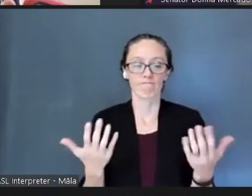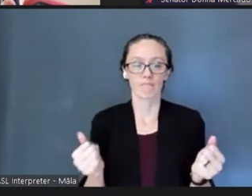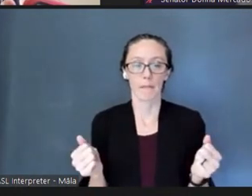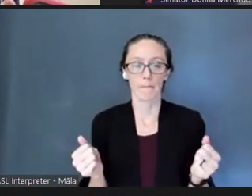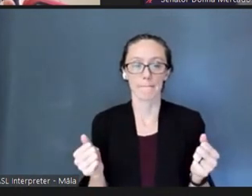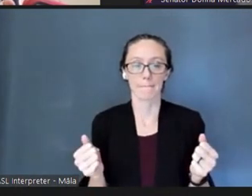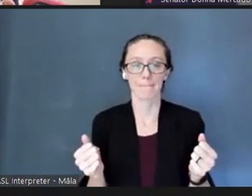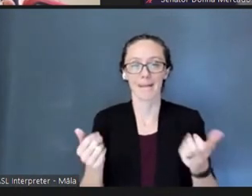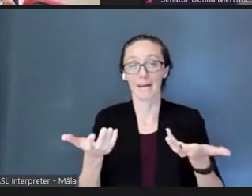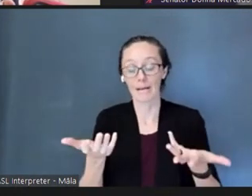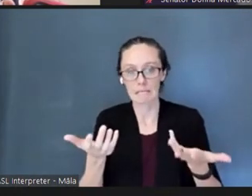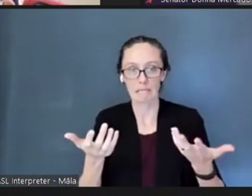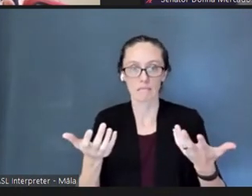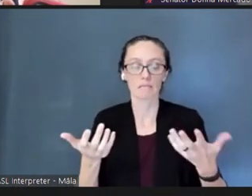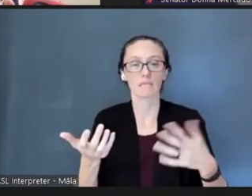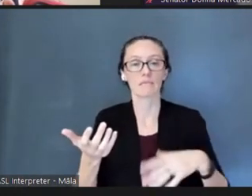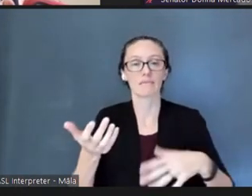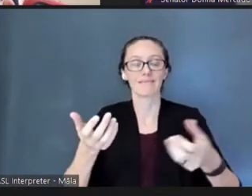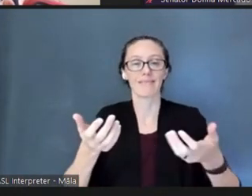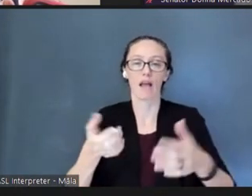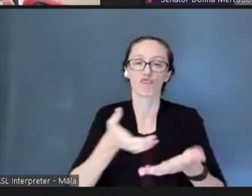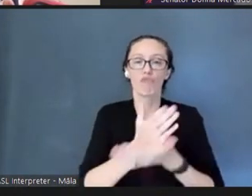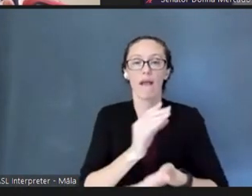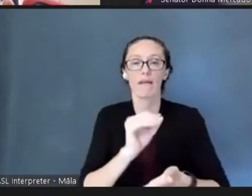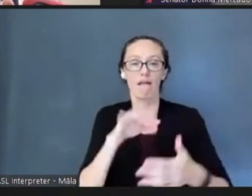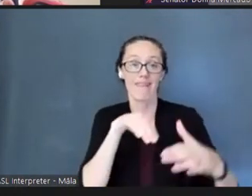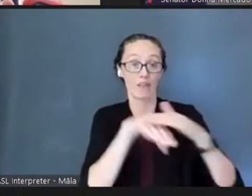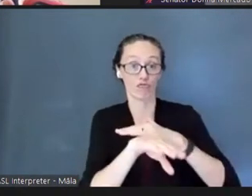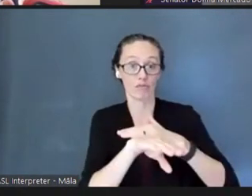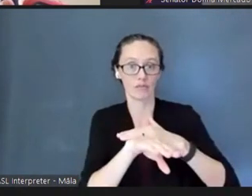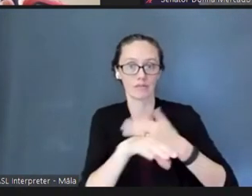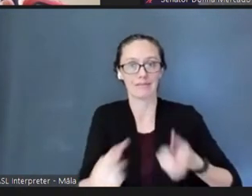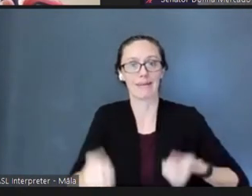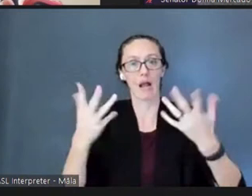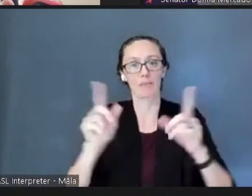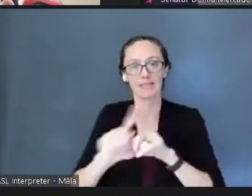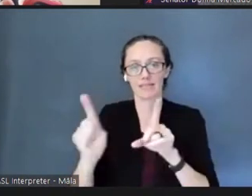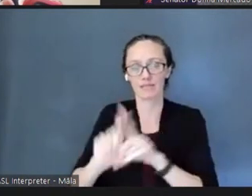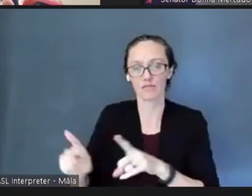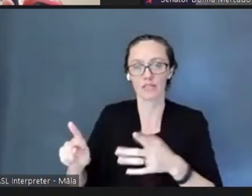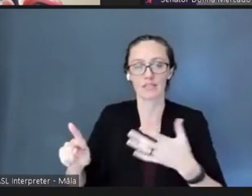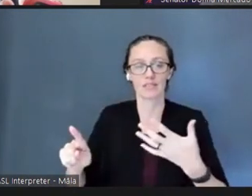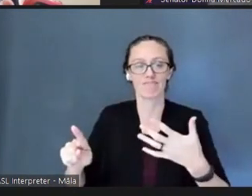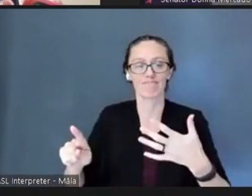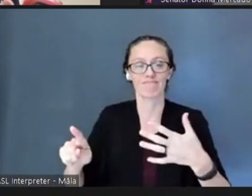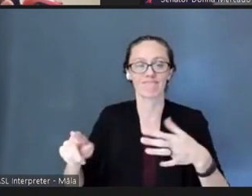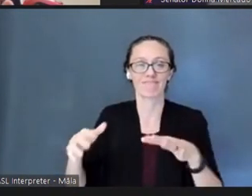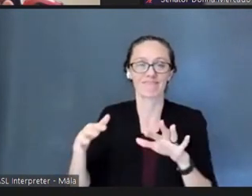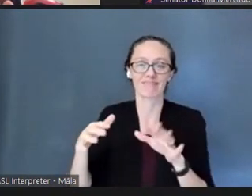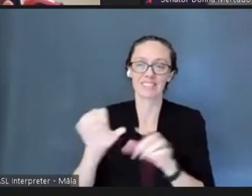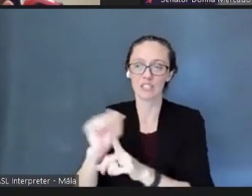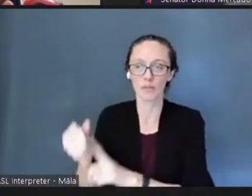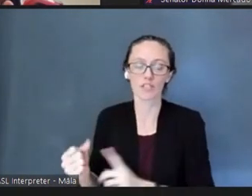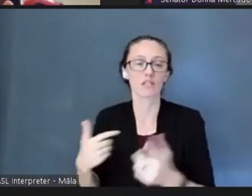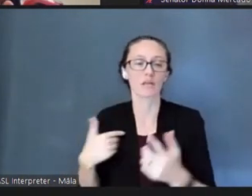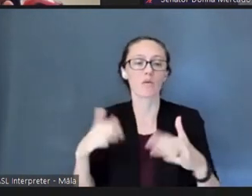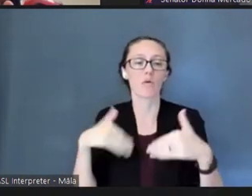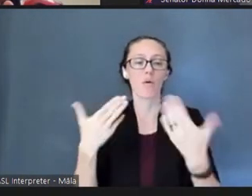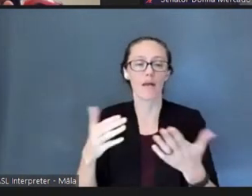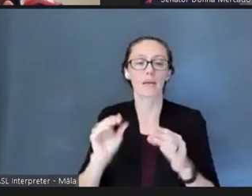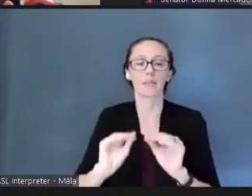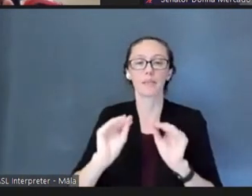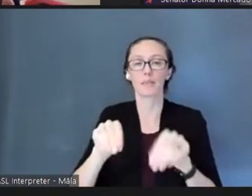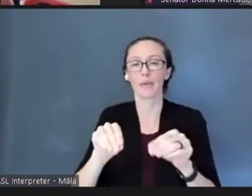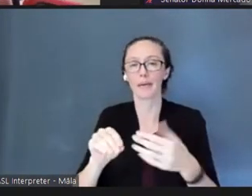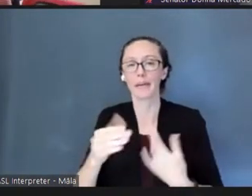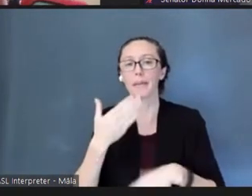how many situations the right of entry is being proposed for. So I'm going to put a bad date on it, May 6, 2137,